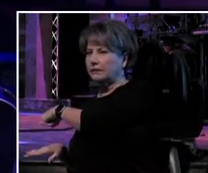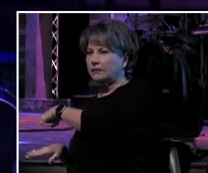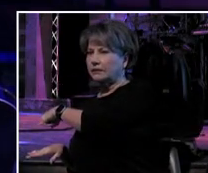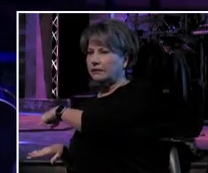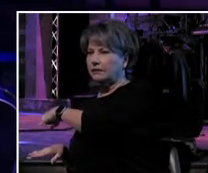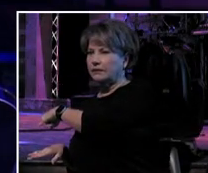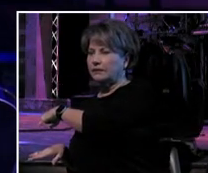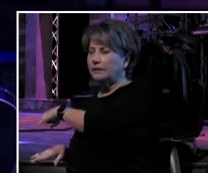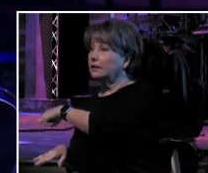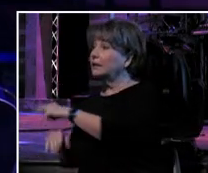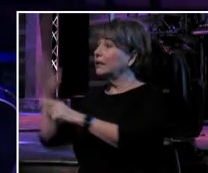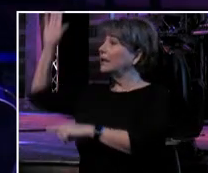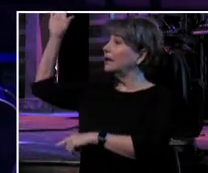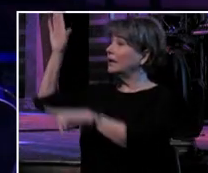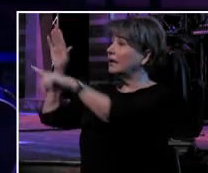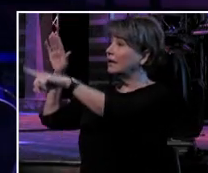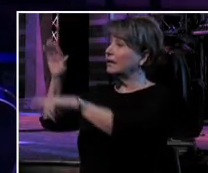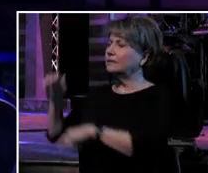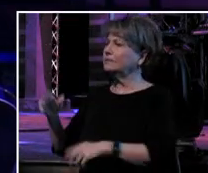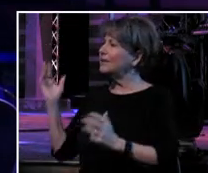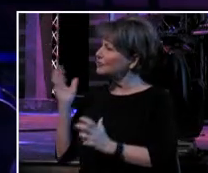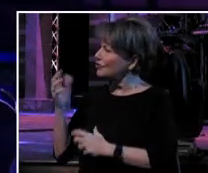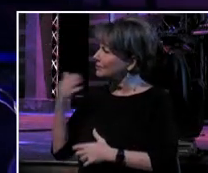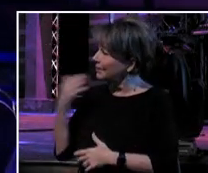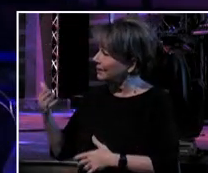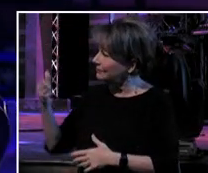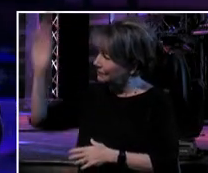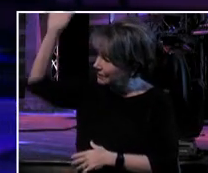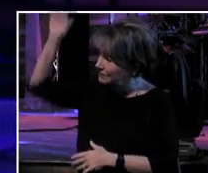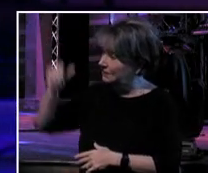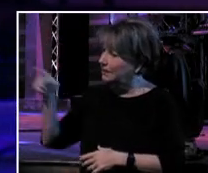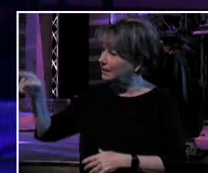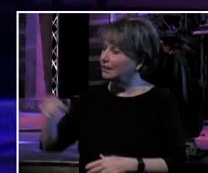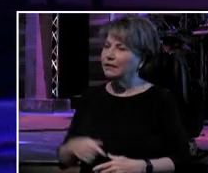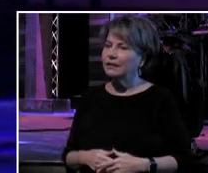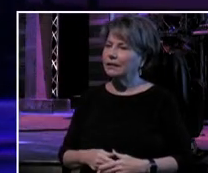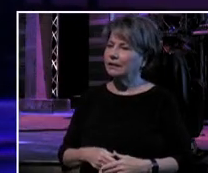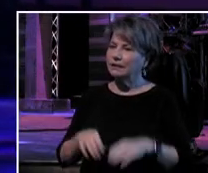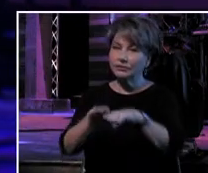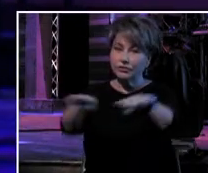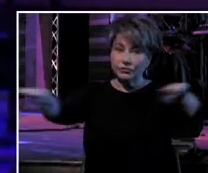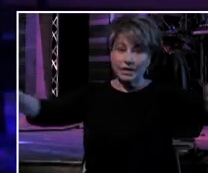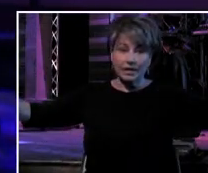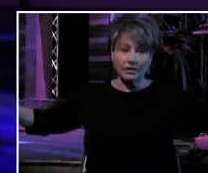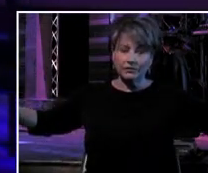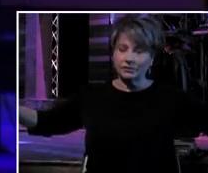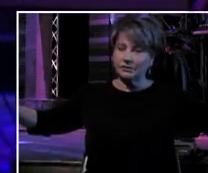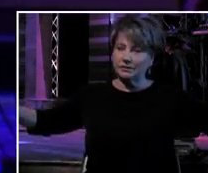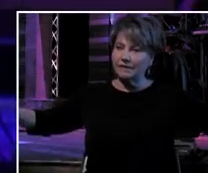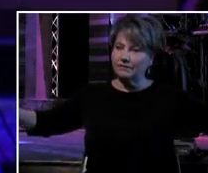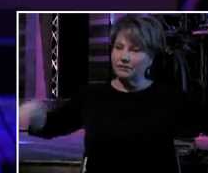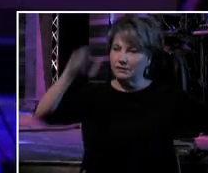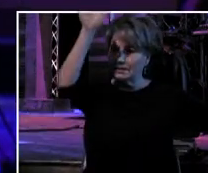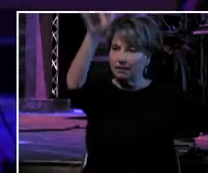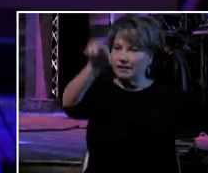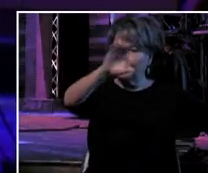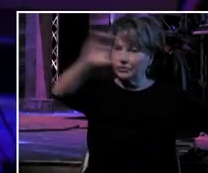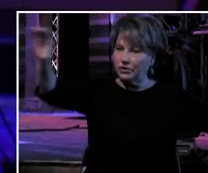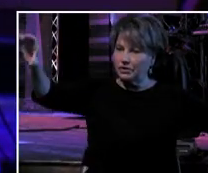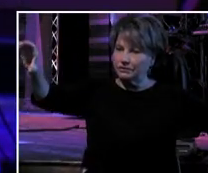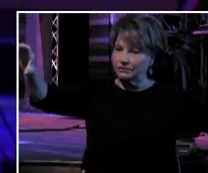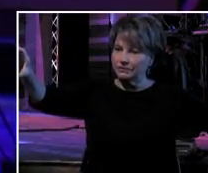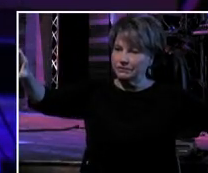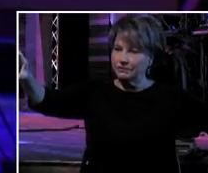That's awesome. Thank you. It's good. The ground is level at the cross, everyone. It's good to